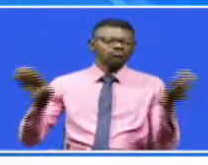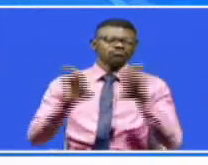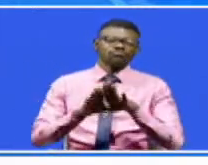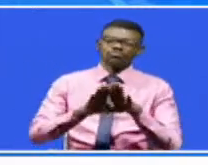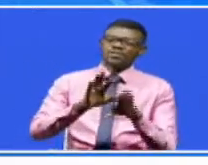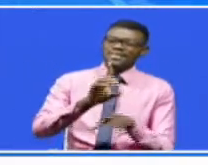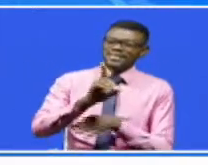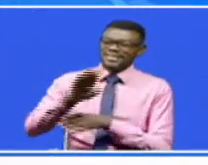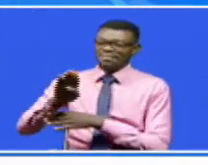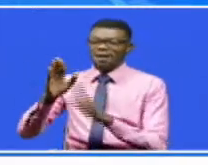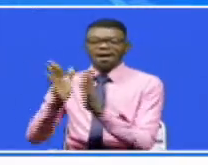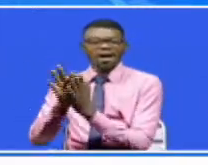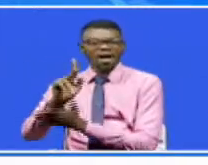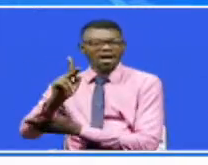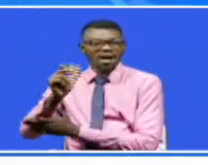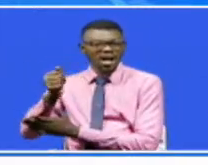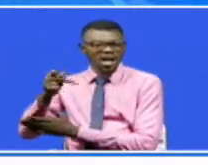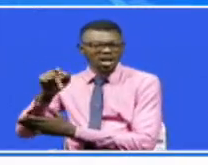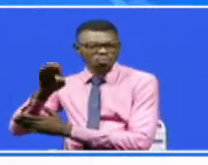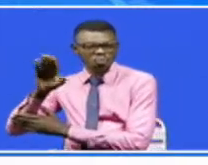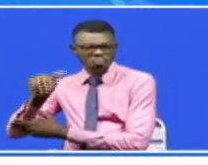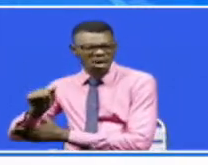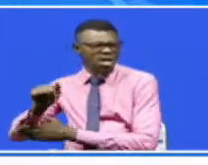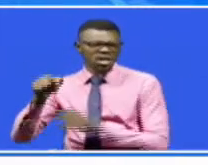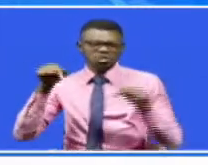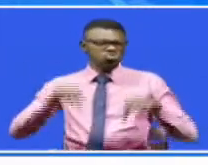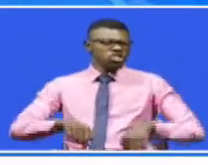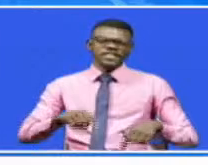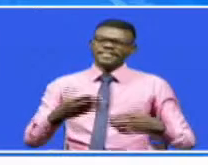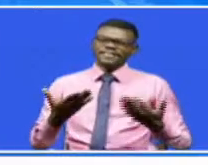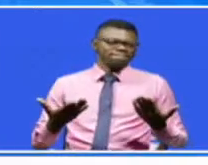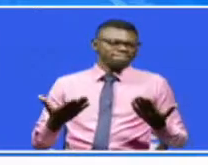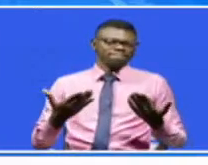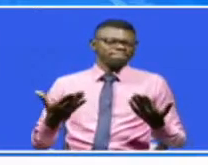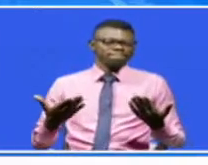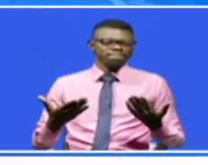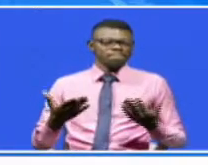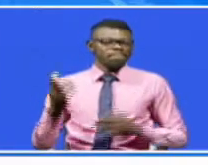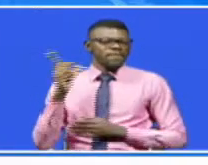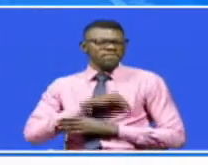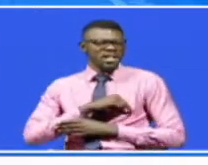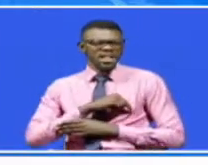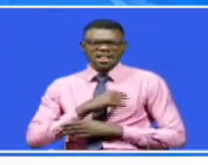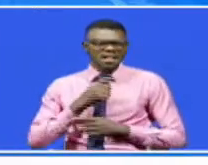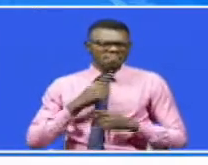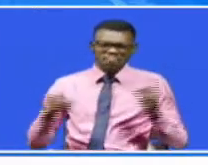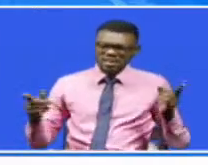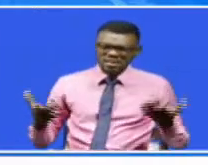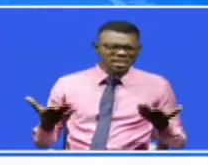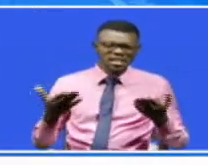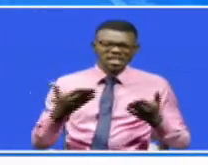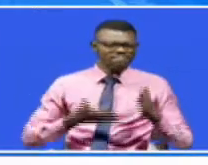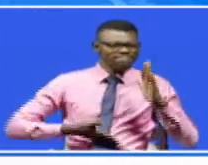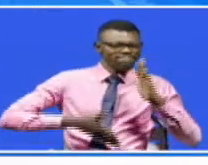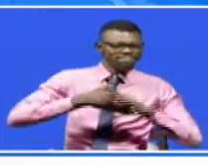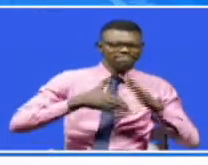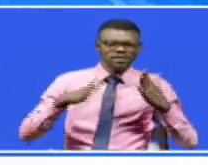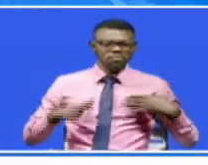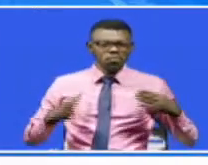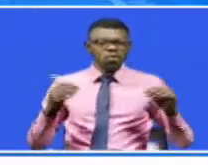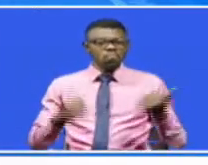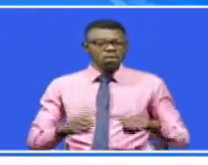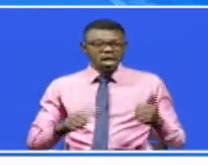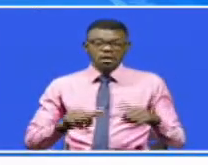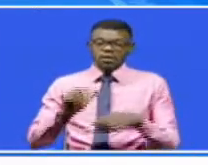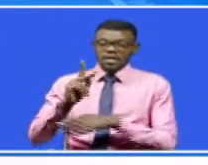Kakuma refugee camps lapsed today with no indication that the ultimatum has been adhered to. A spot check by KTN News